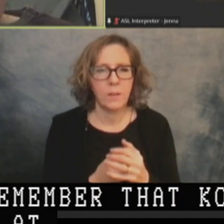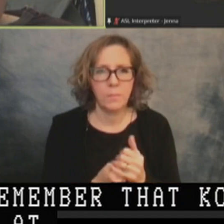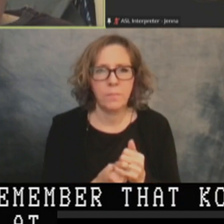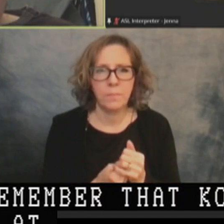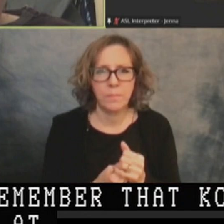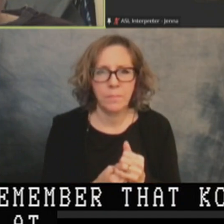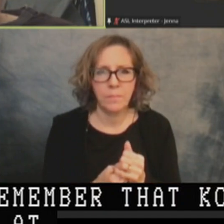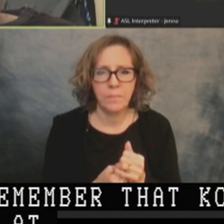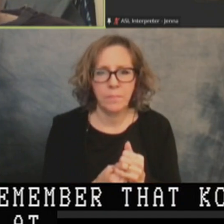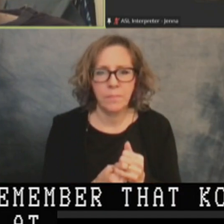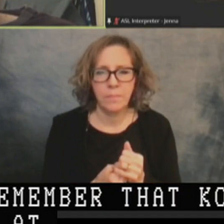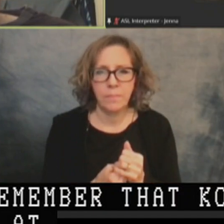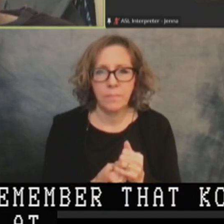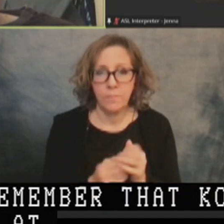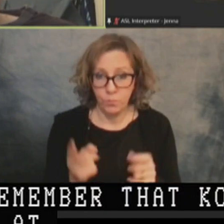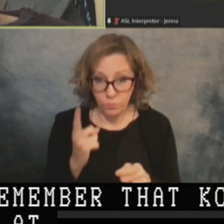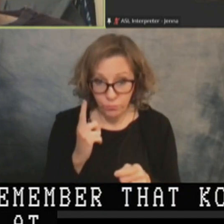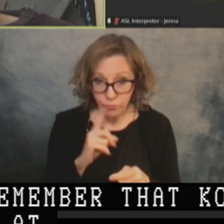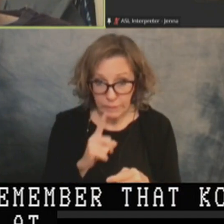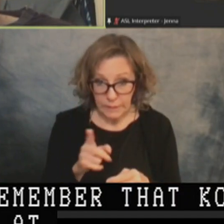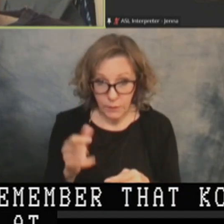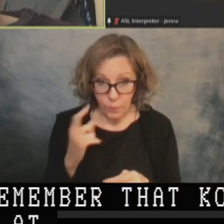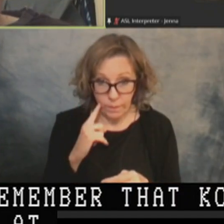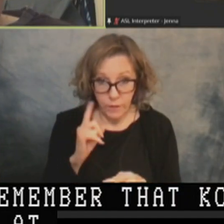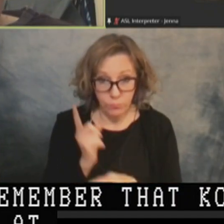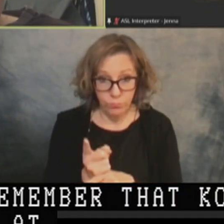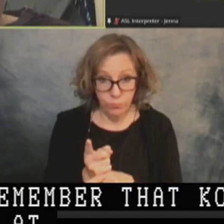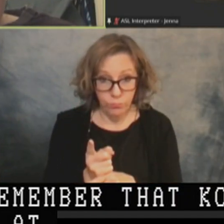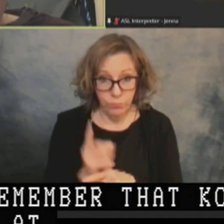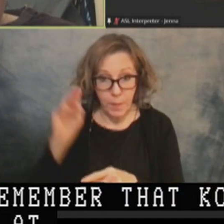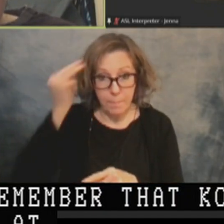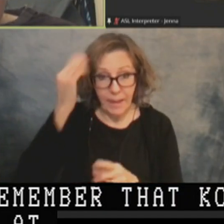You're saying that's correct? They don't typically do one in their first year?